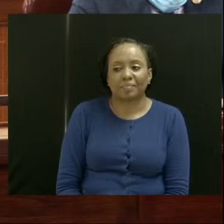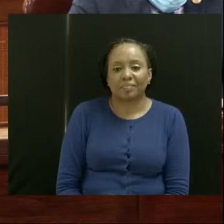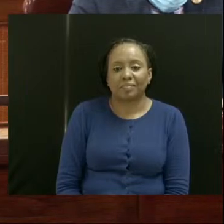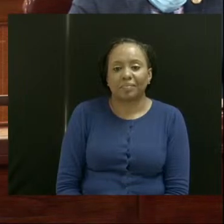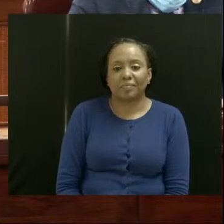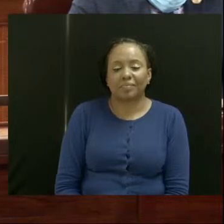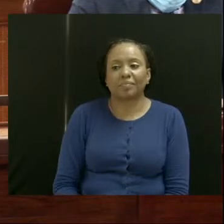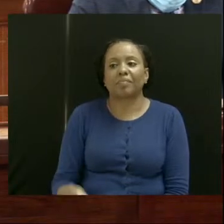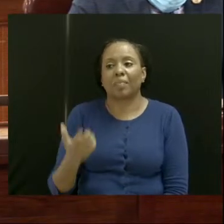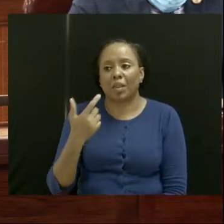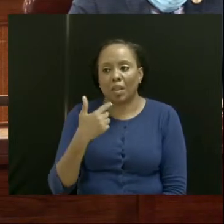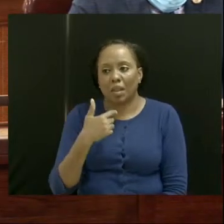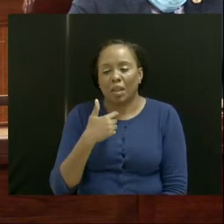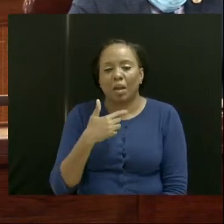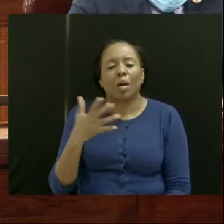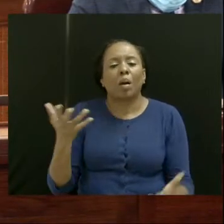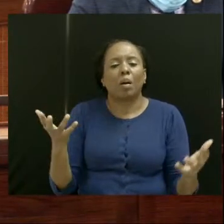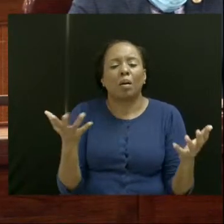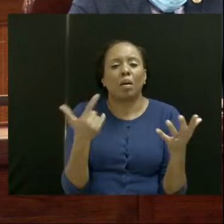and I say that prayerfully,